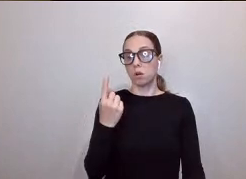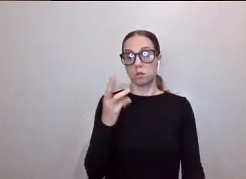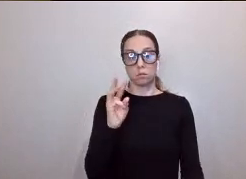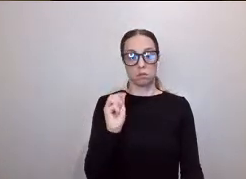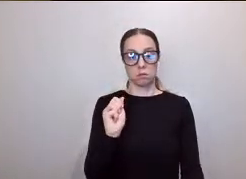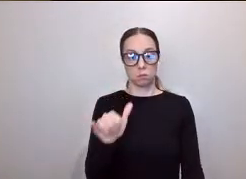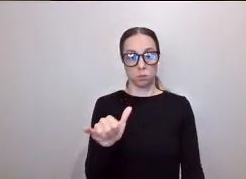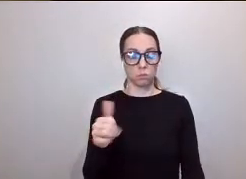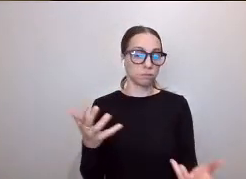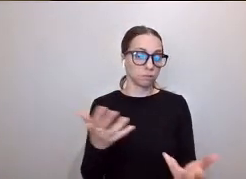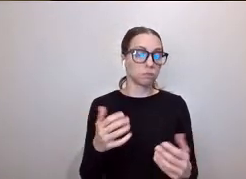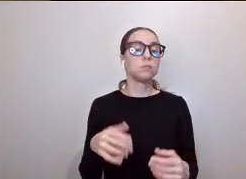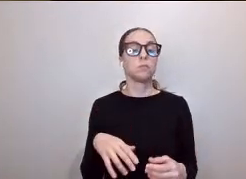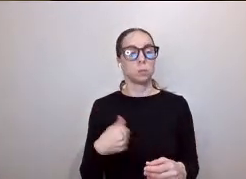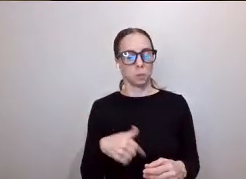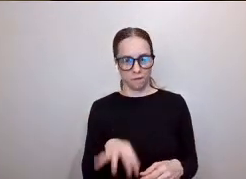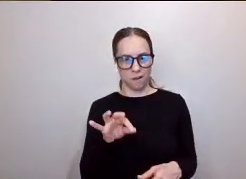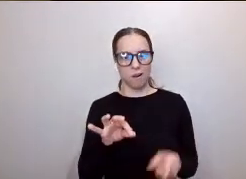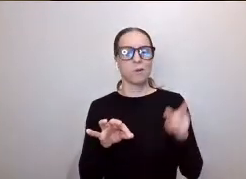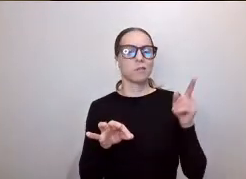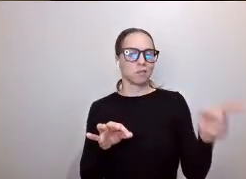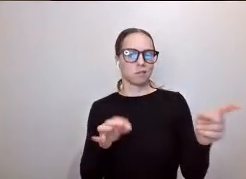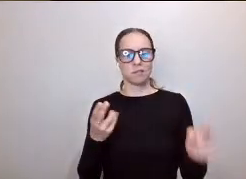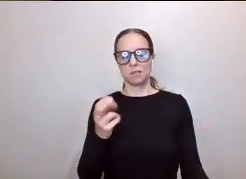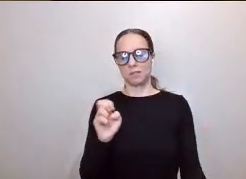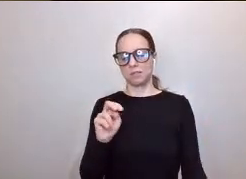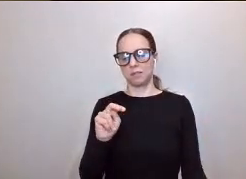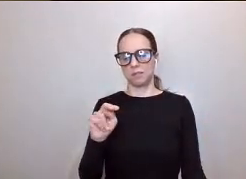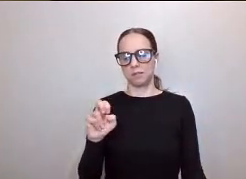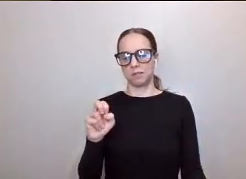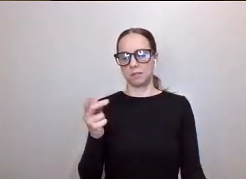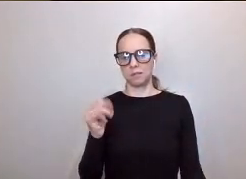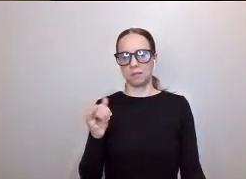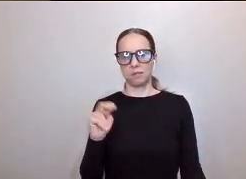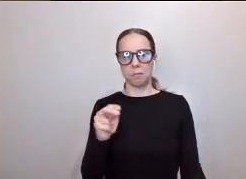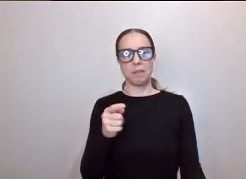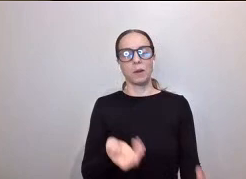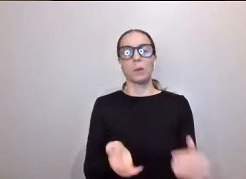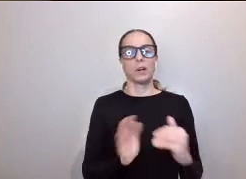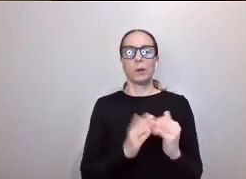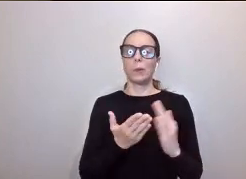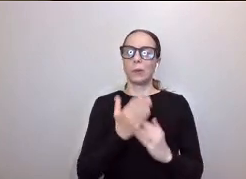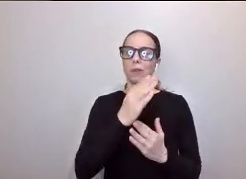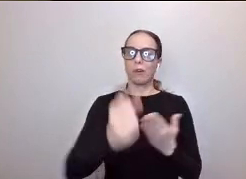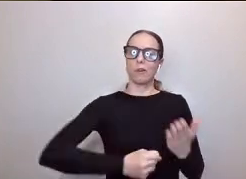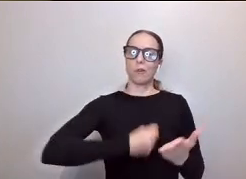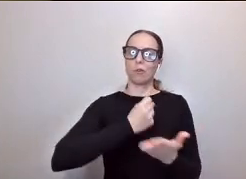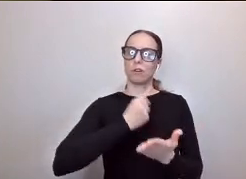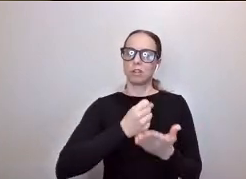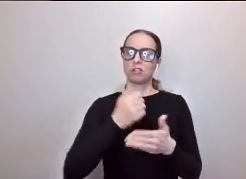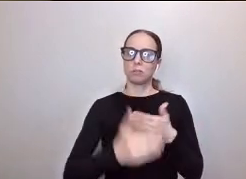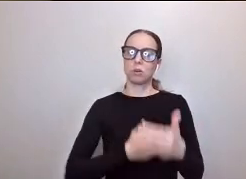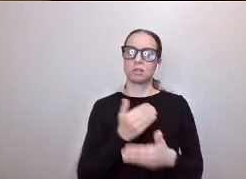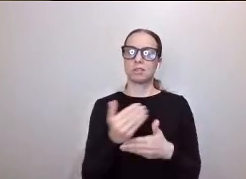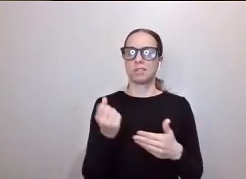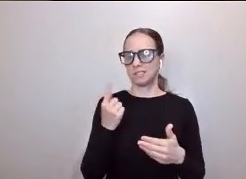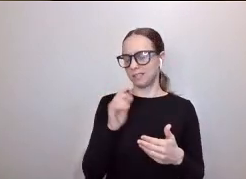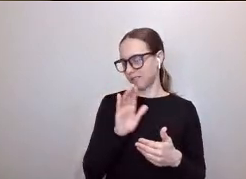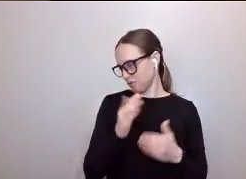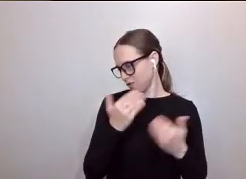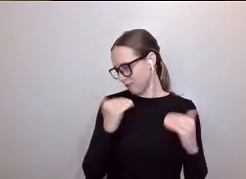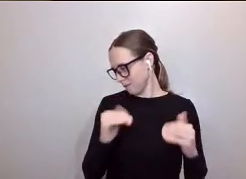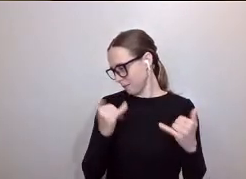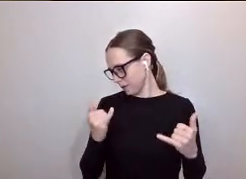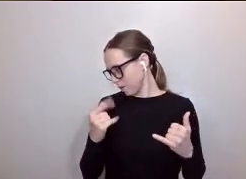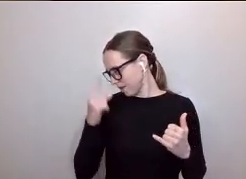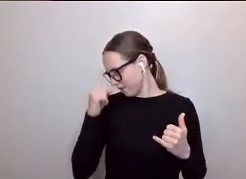was increasing through their accreditation process. Right now there's a limit of, I think it's 24 or